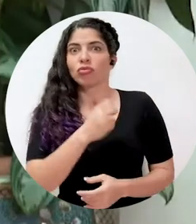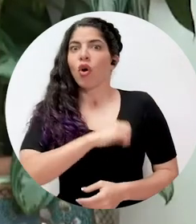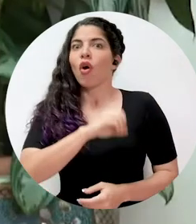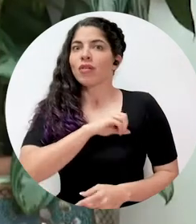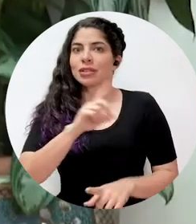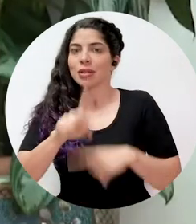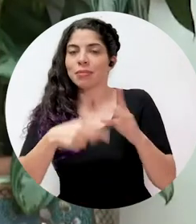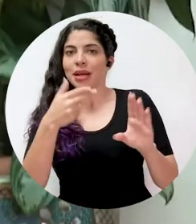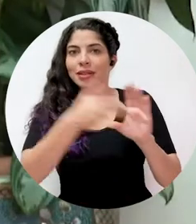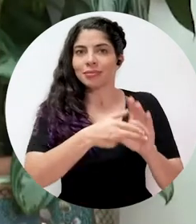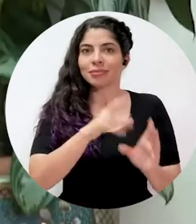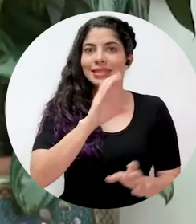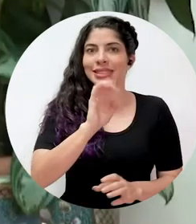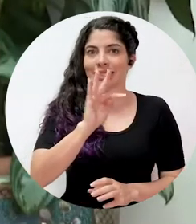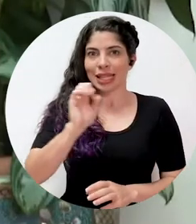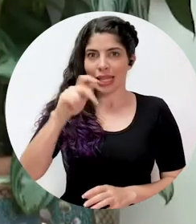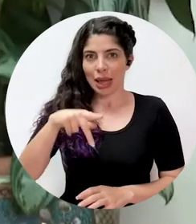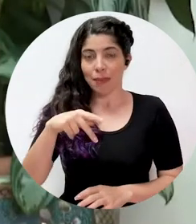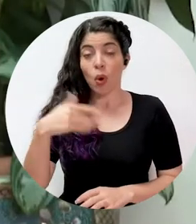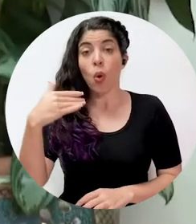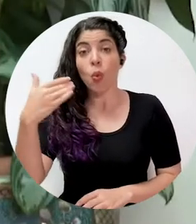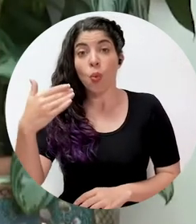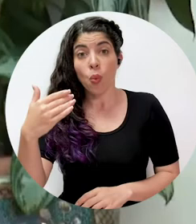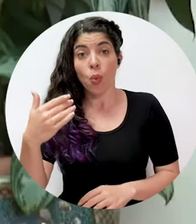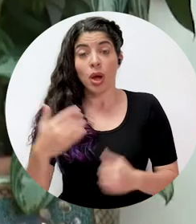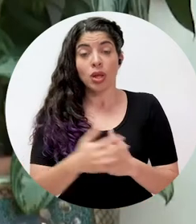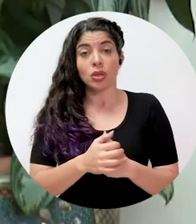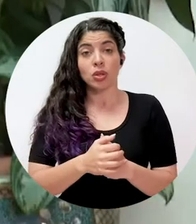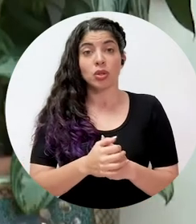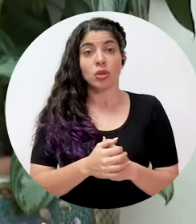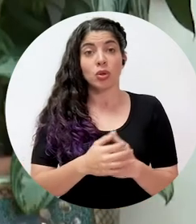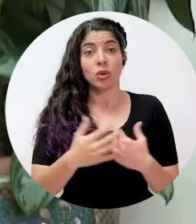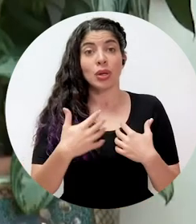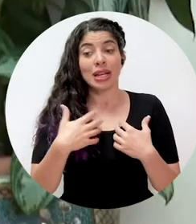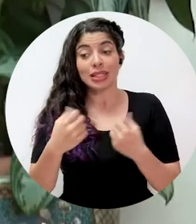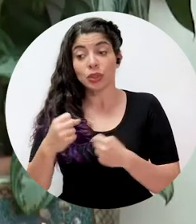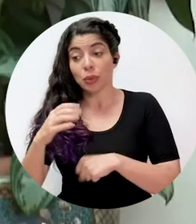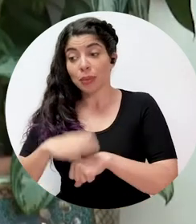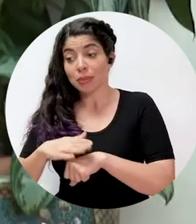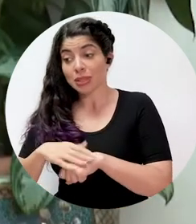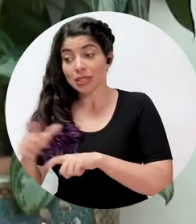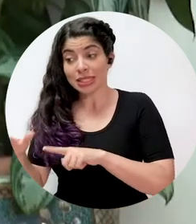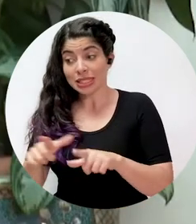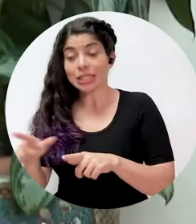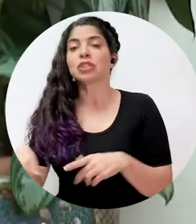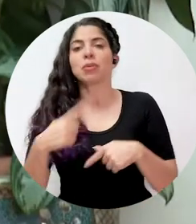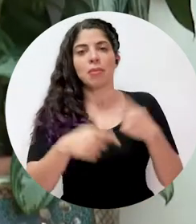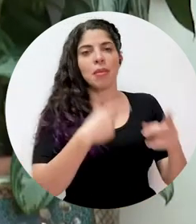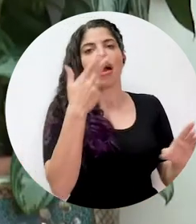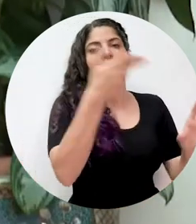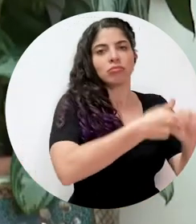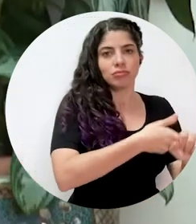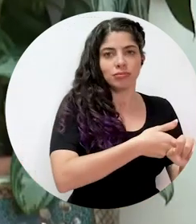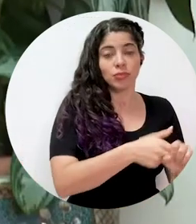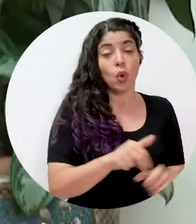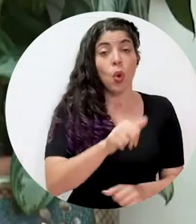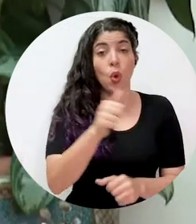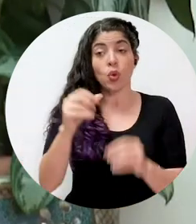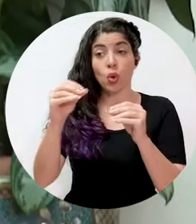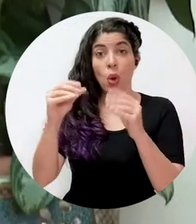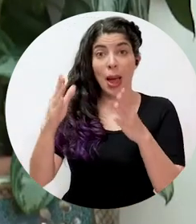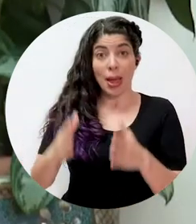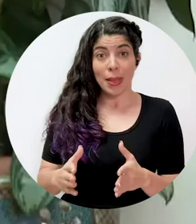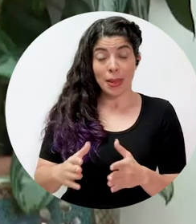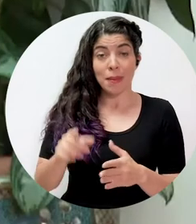officially included in CTAP when health permits are obtained. Another academic